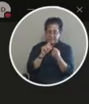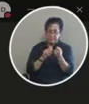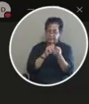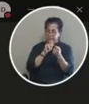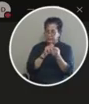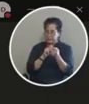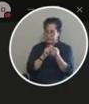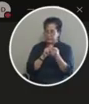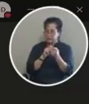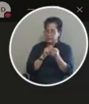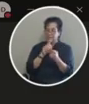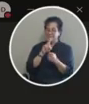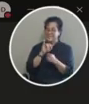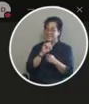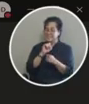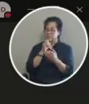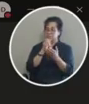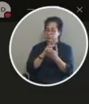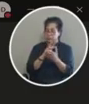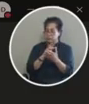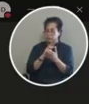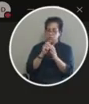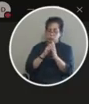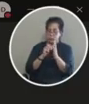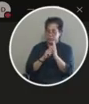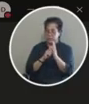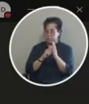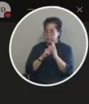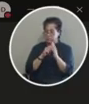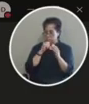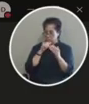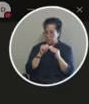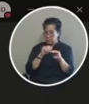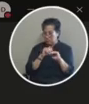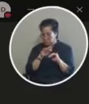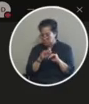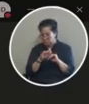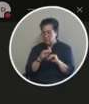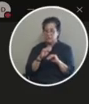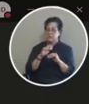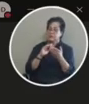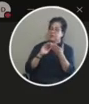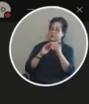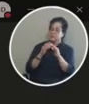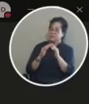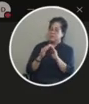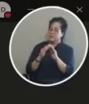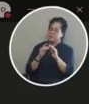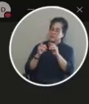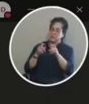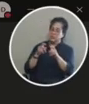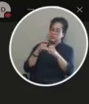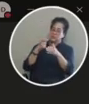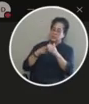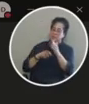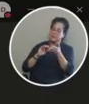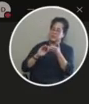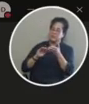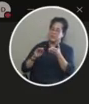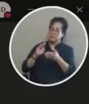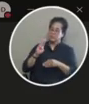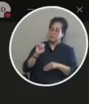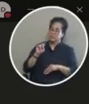specifically disapproved in written correspondence of the city's issuing tax-exempt